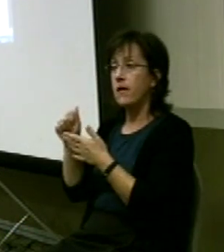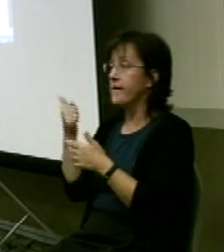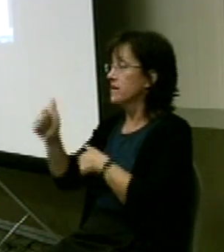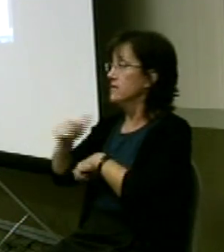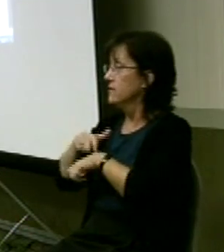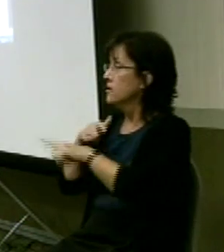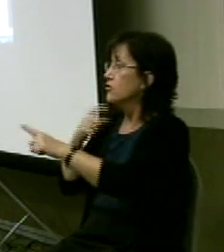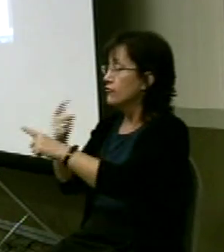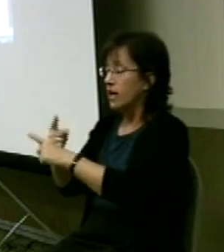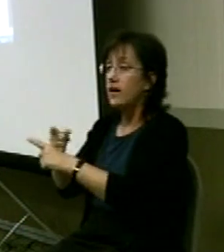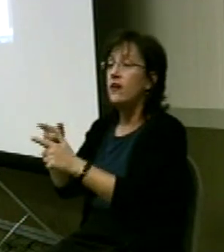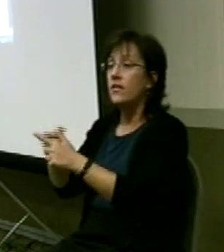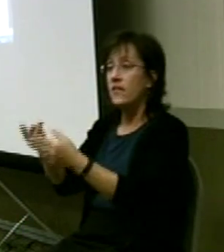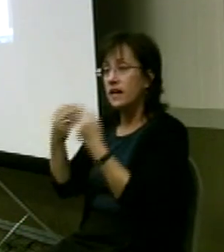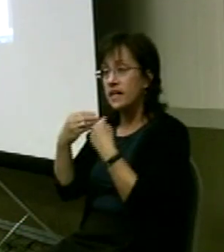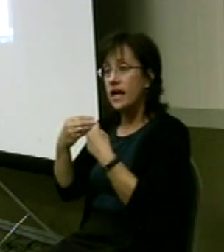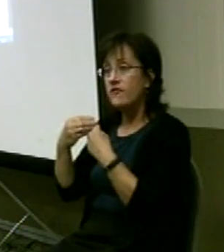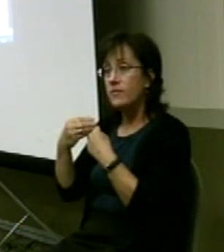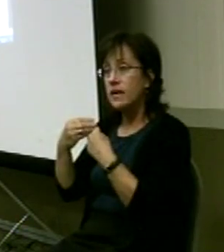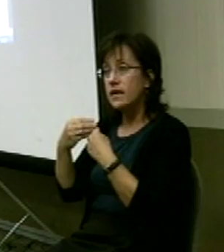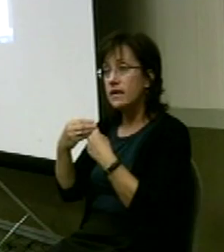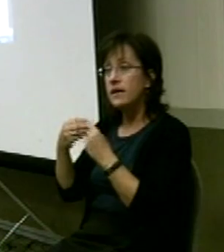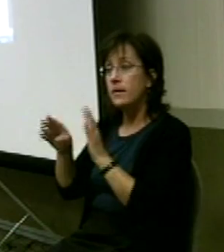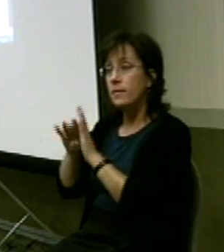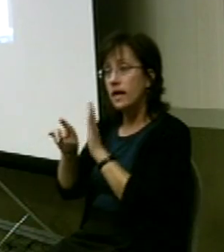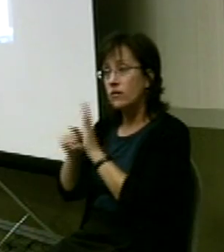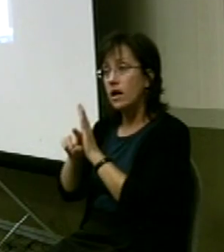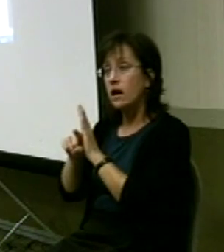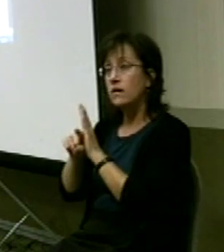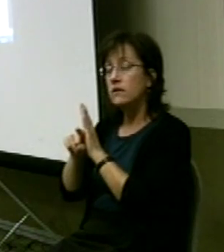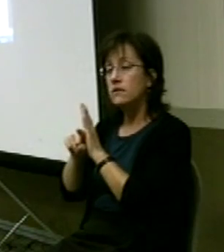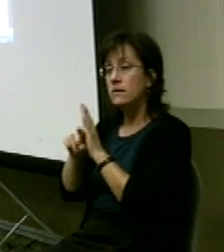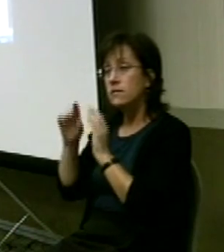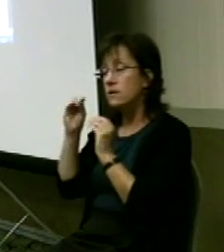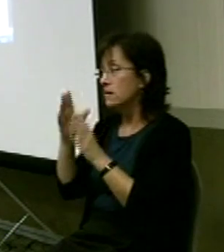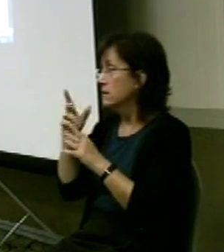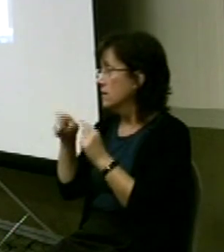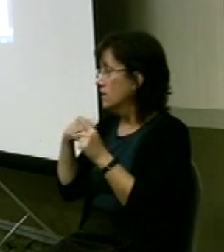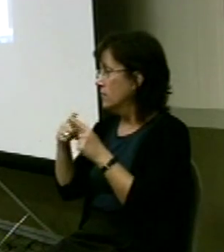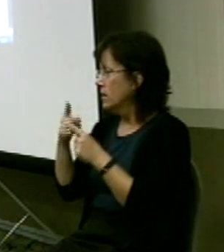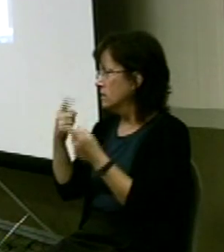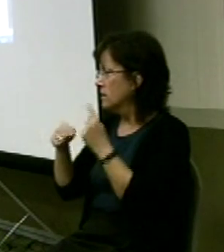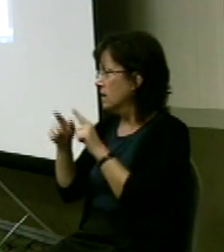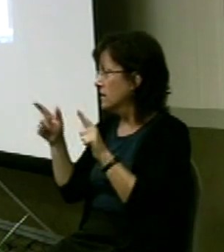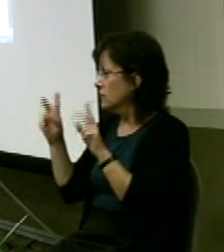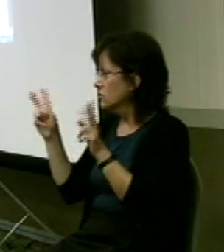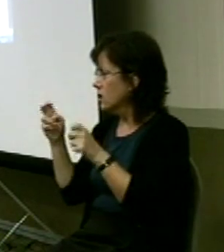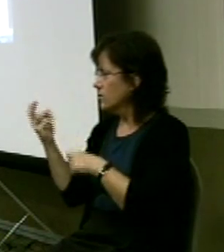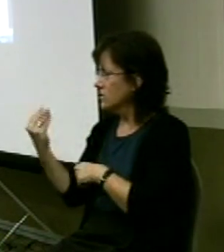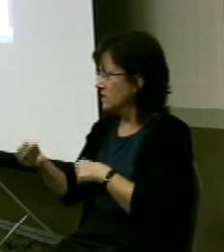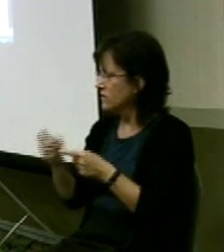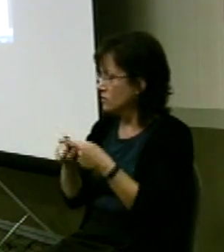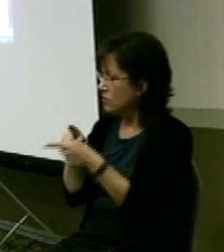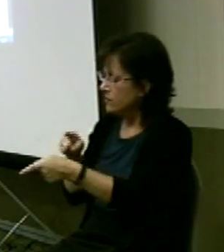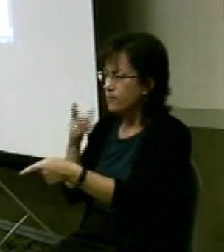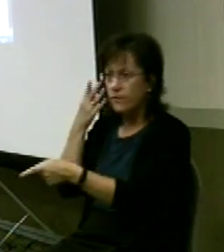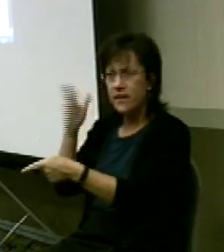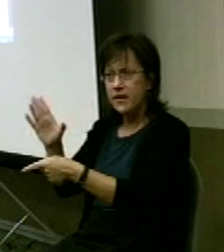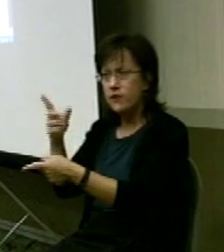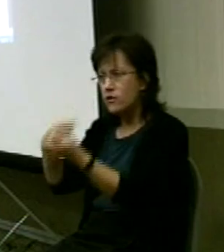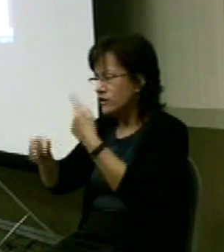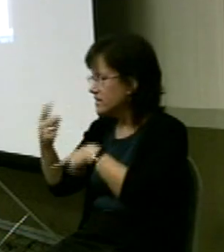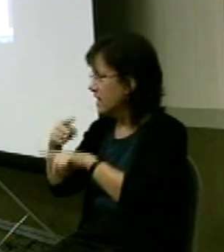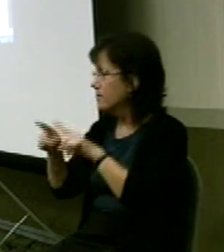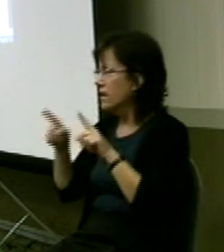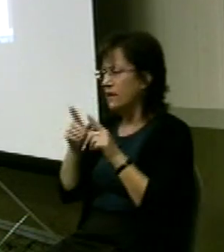they gave me some background information about a sign language talk was given to him, and he didn't